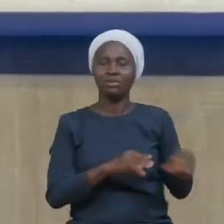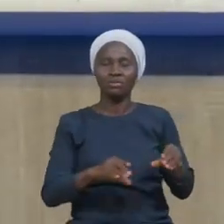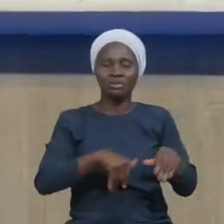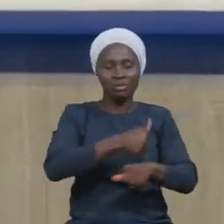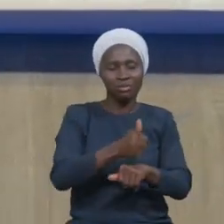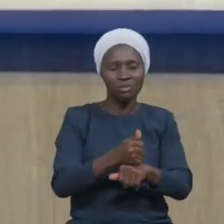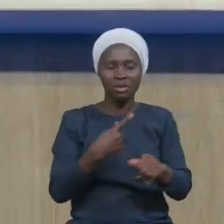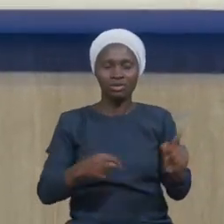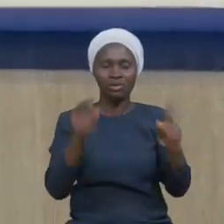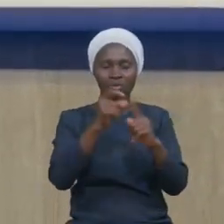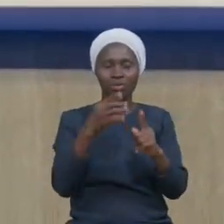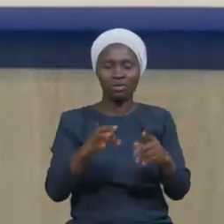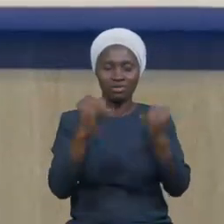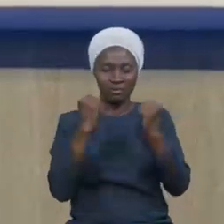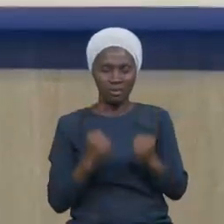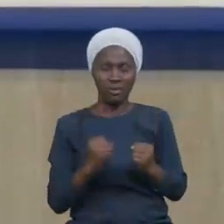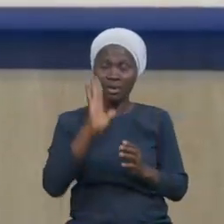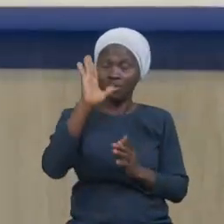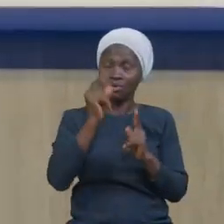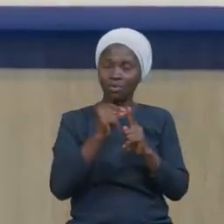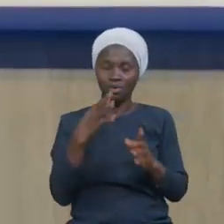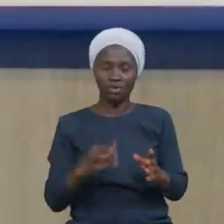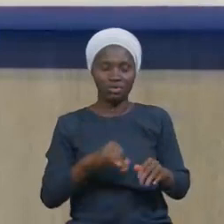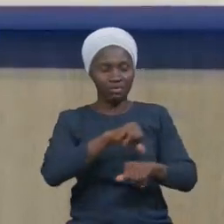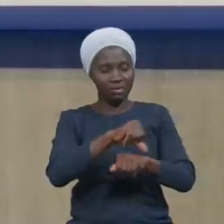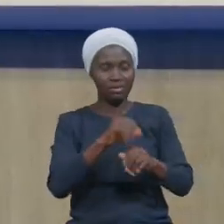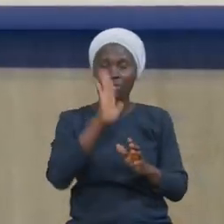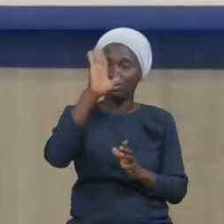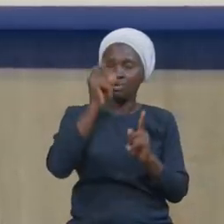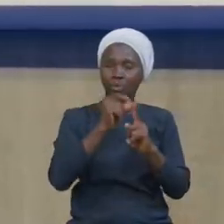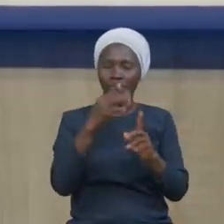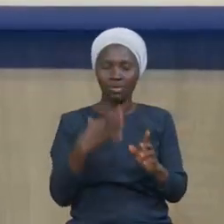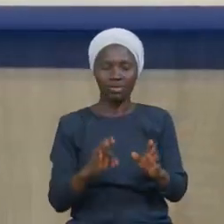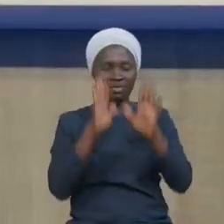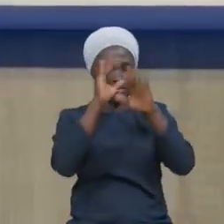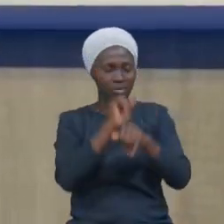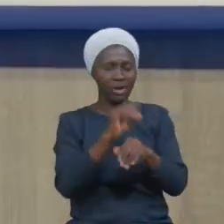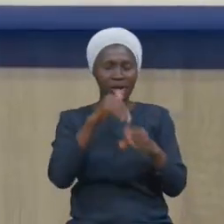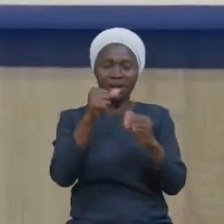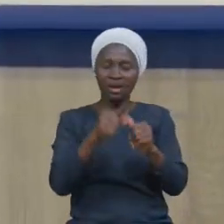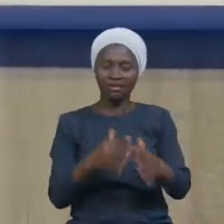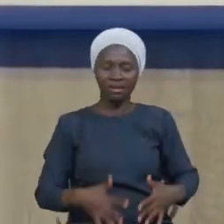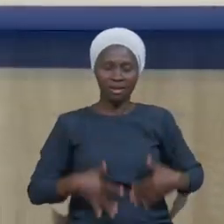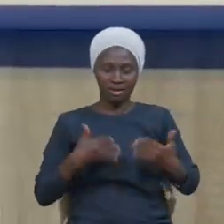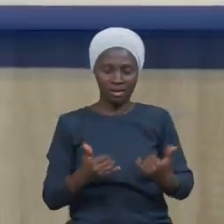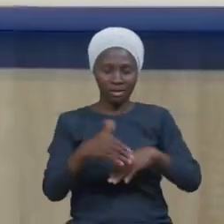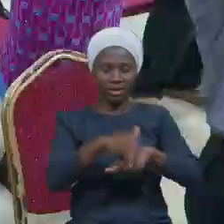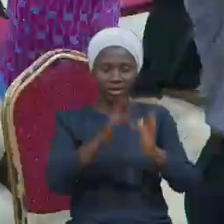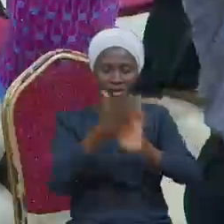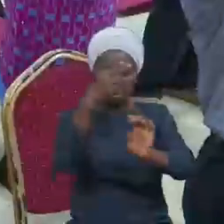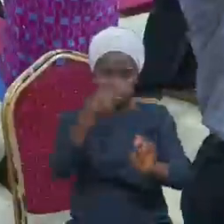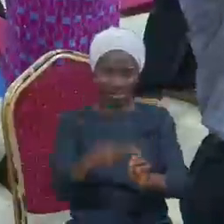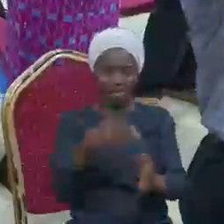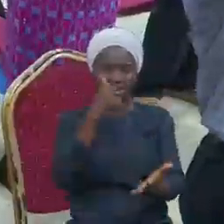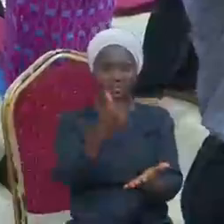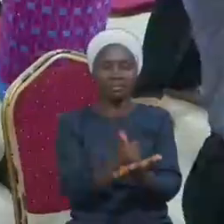of power, the word of anointing, and the word of miracle in every life tonight in